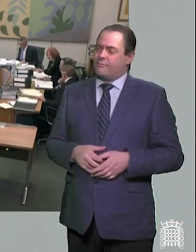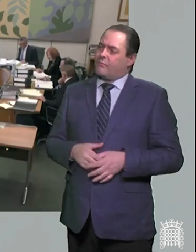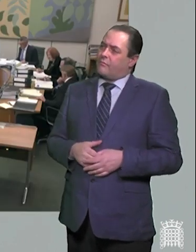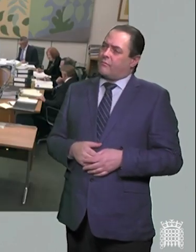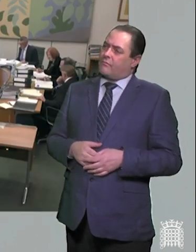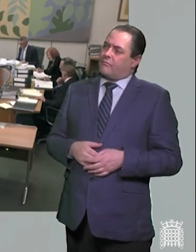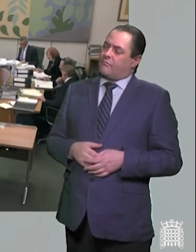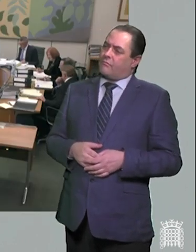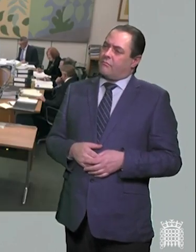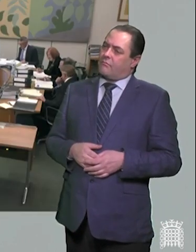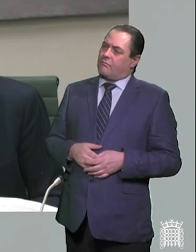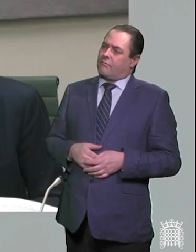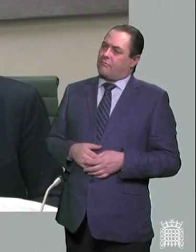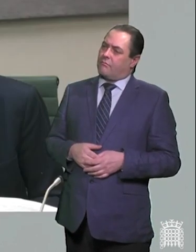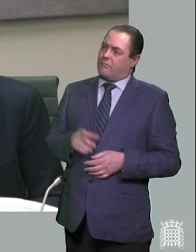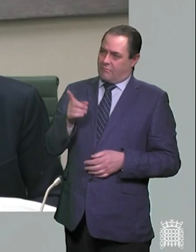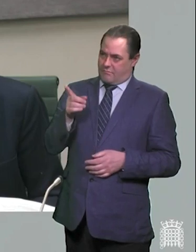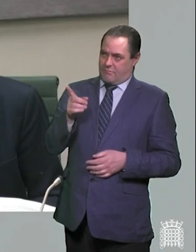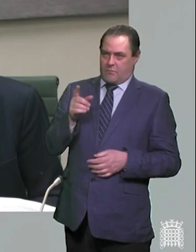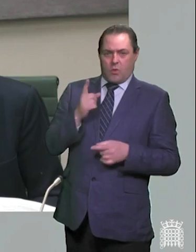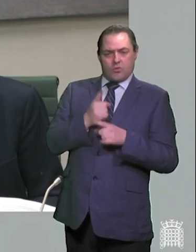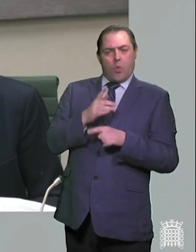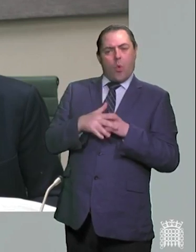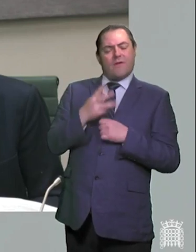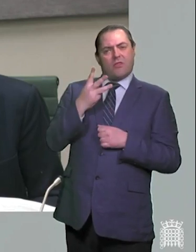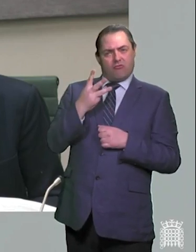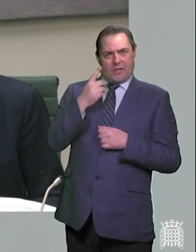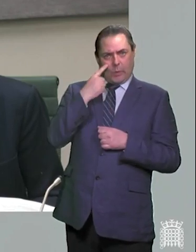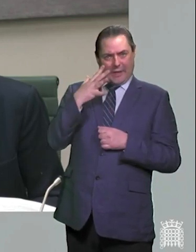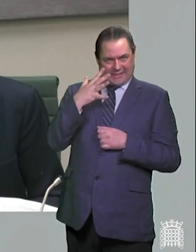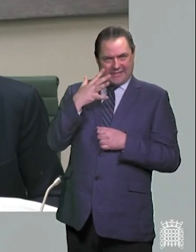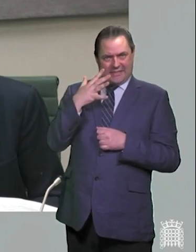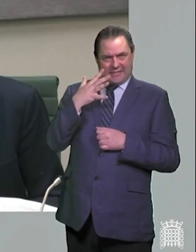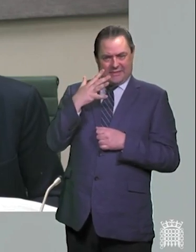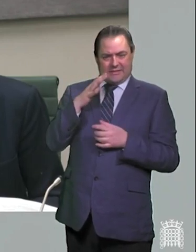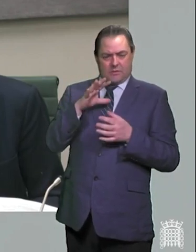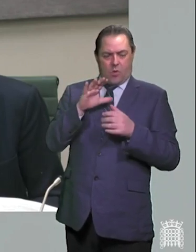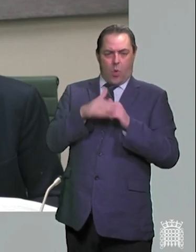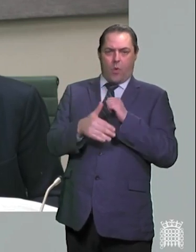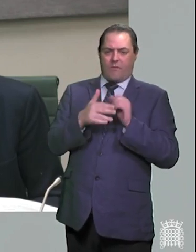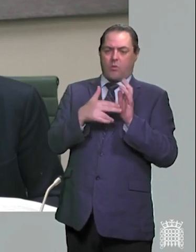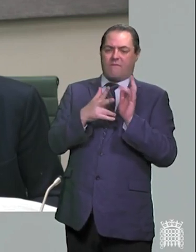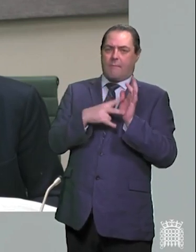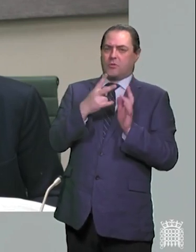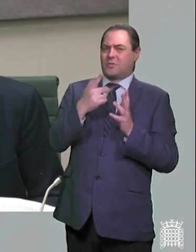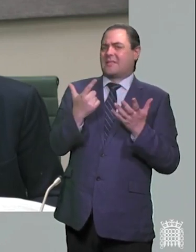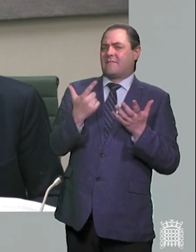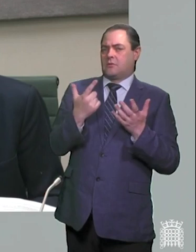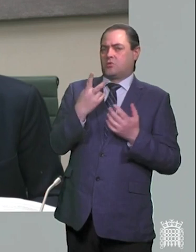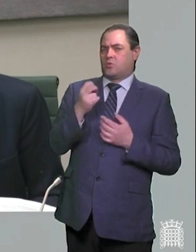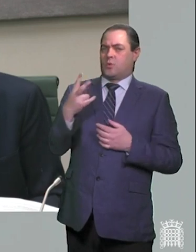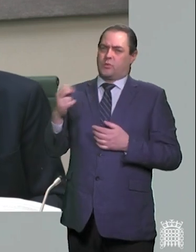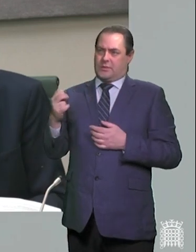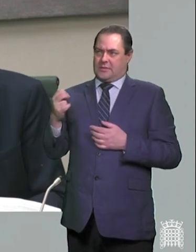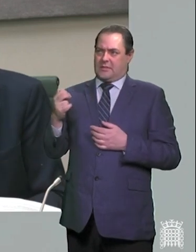much. We were talking about the 3 witness statements about the 27th November 2020 event, which